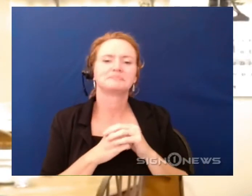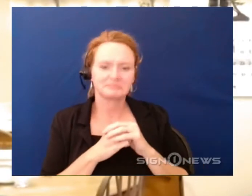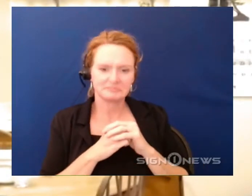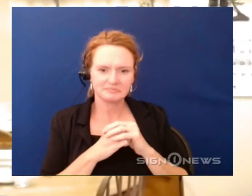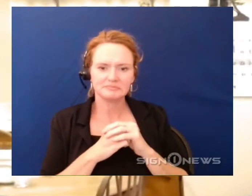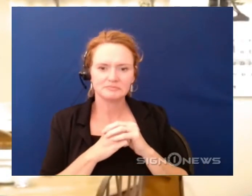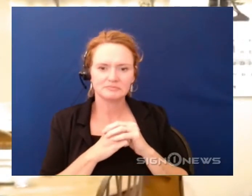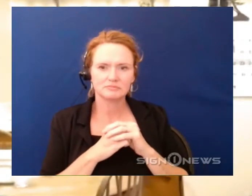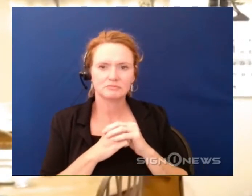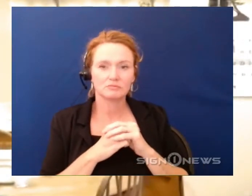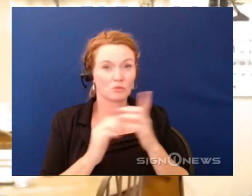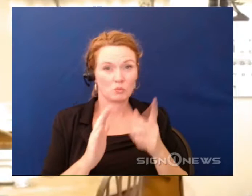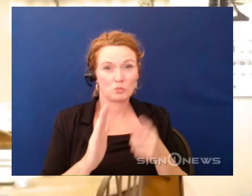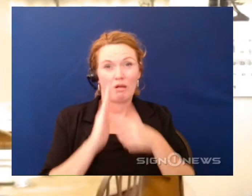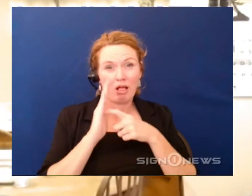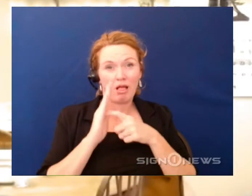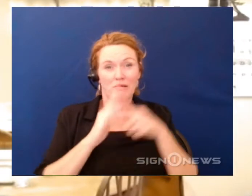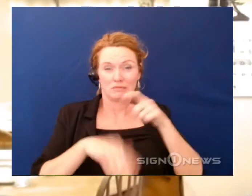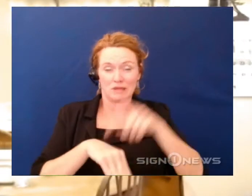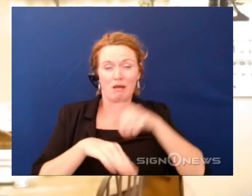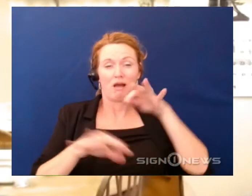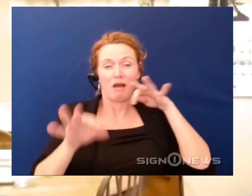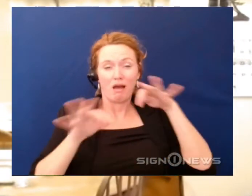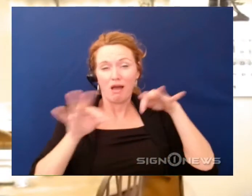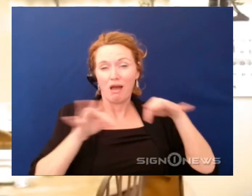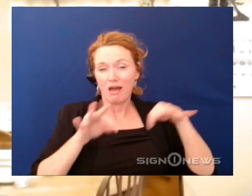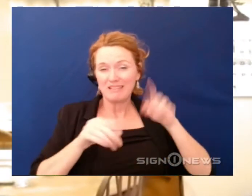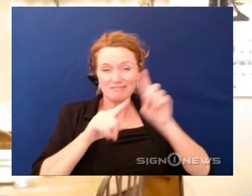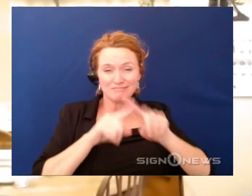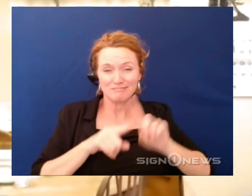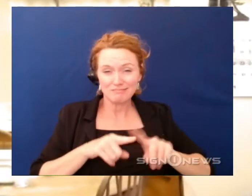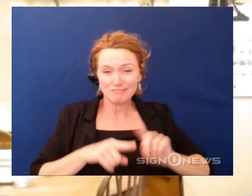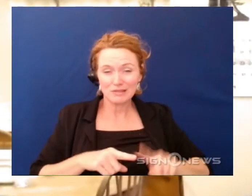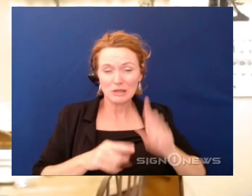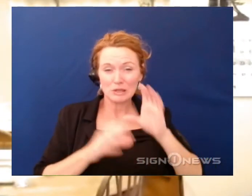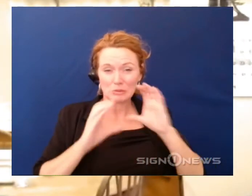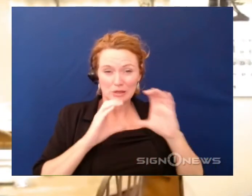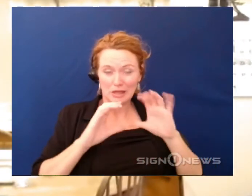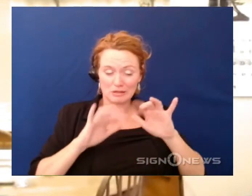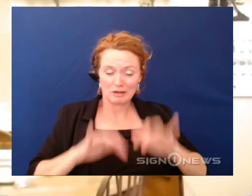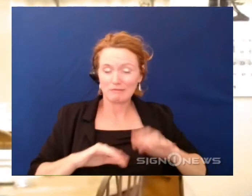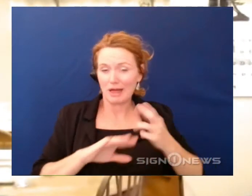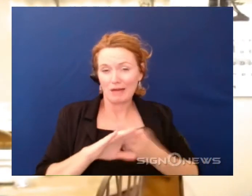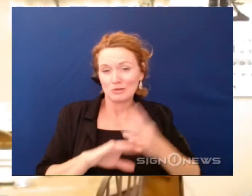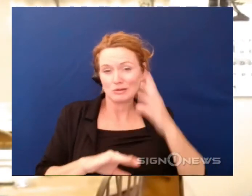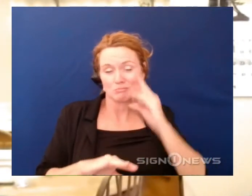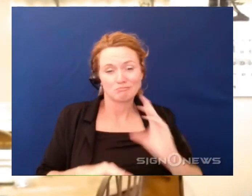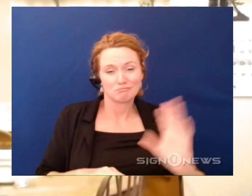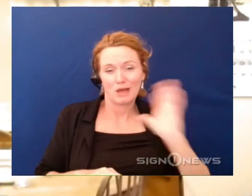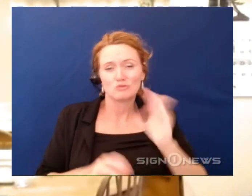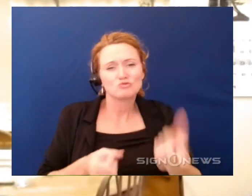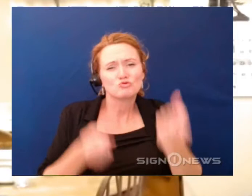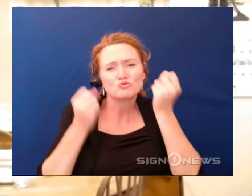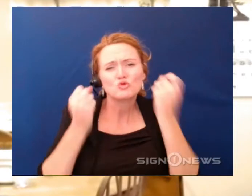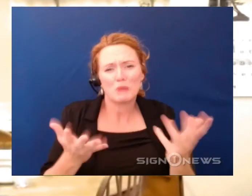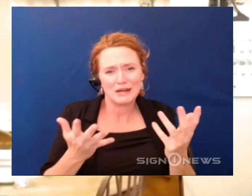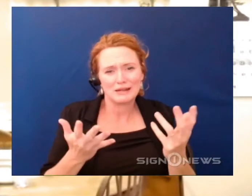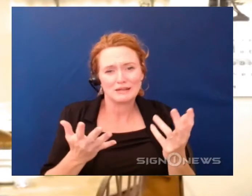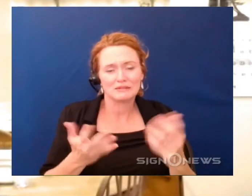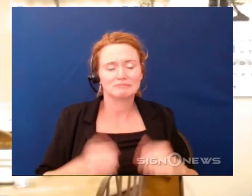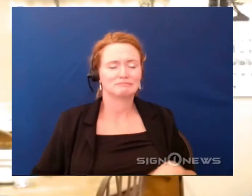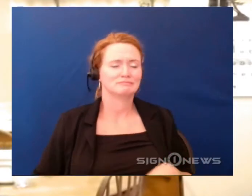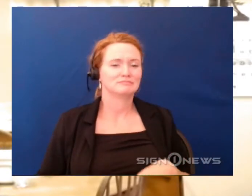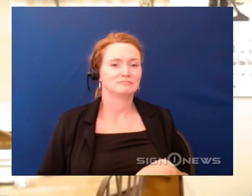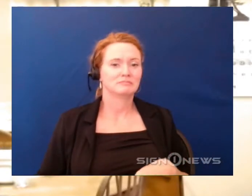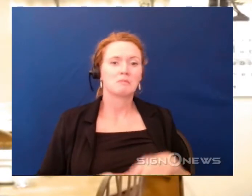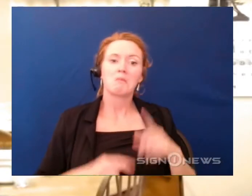It will take me too long to go through all of the communication devices that I've had in the past. Not to go into great detail